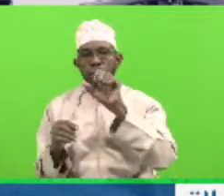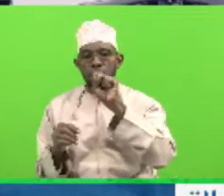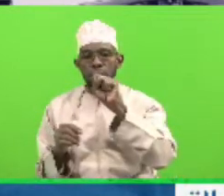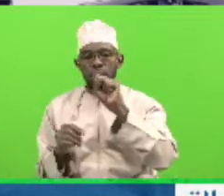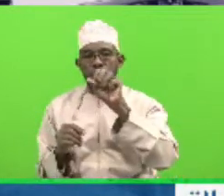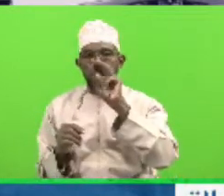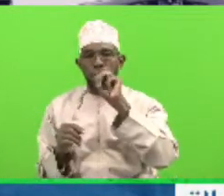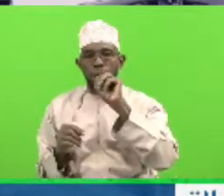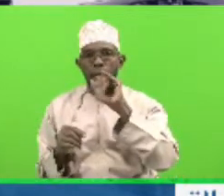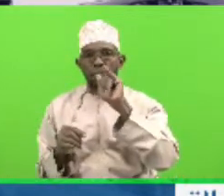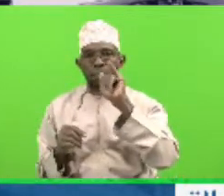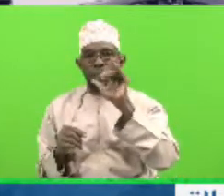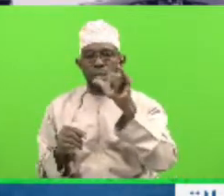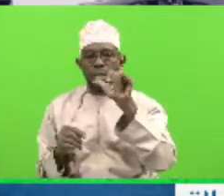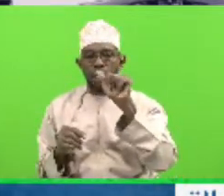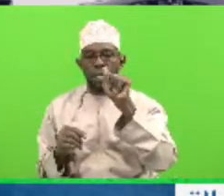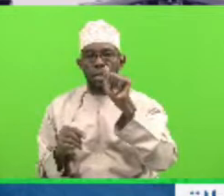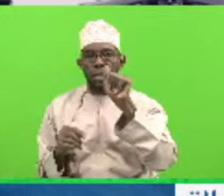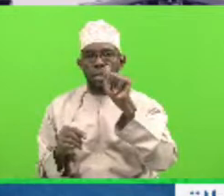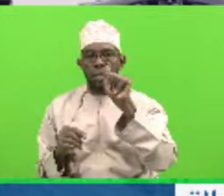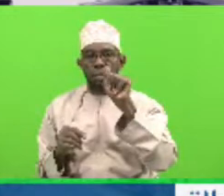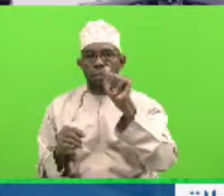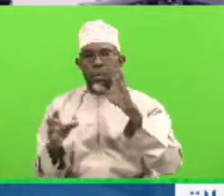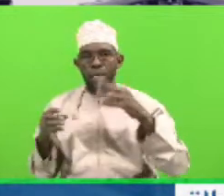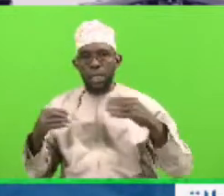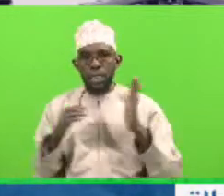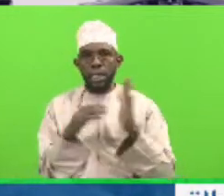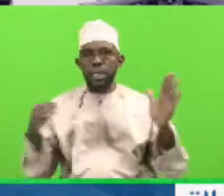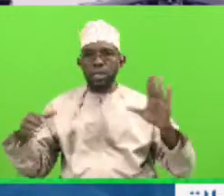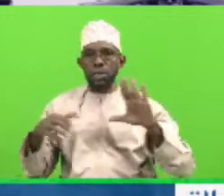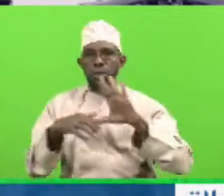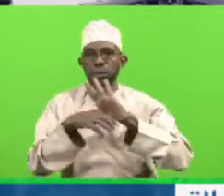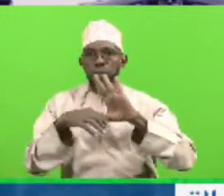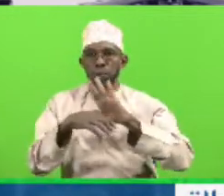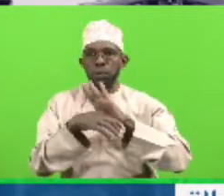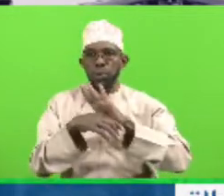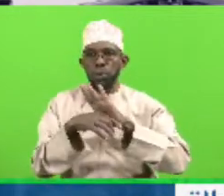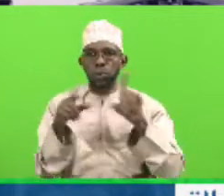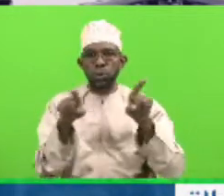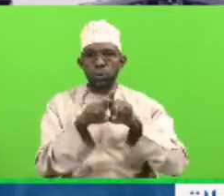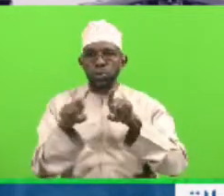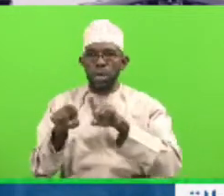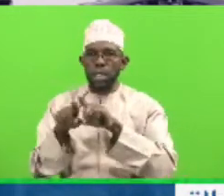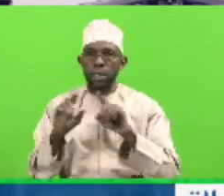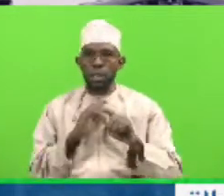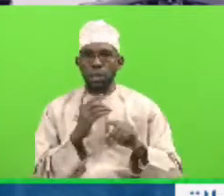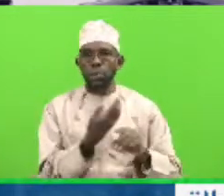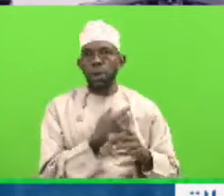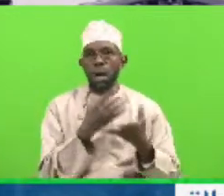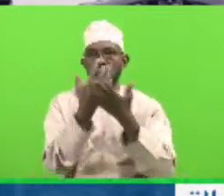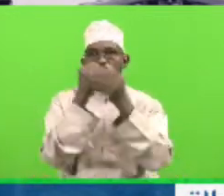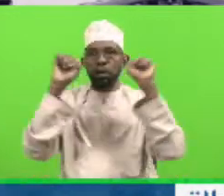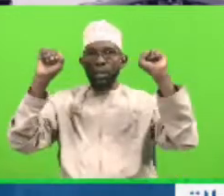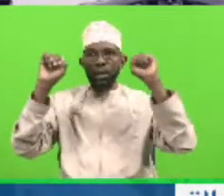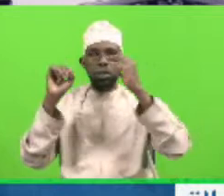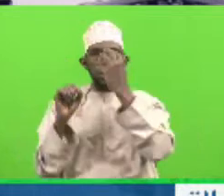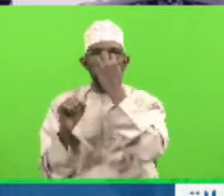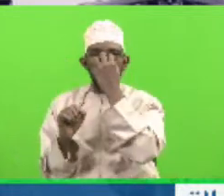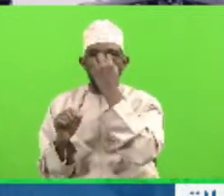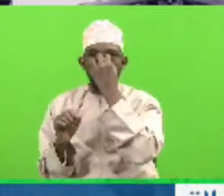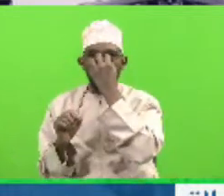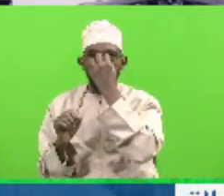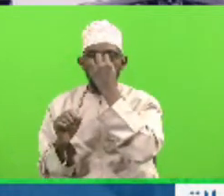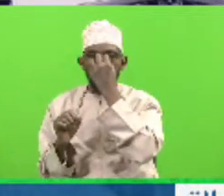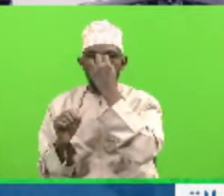Suluhu for taking a stand against homosexuality. So we also urge our President, William